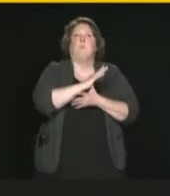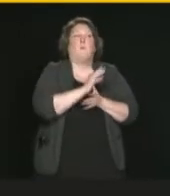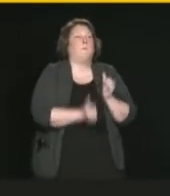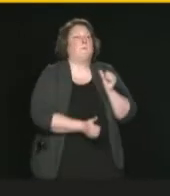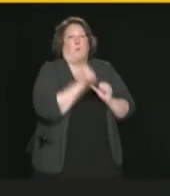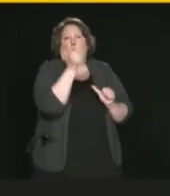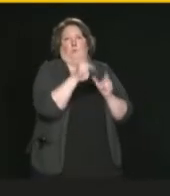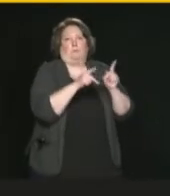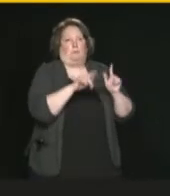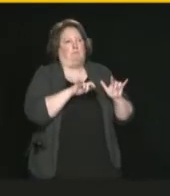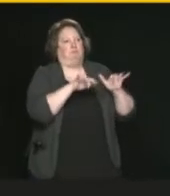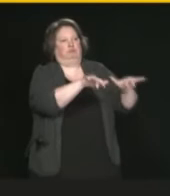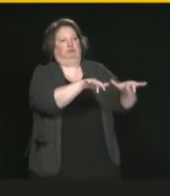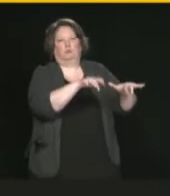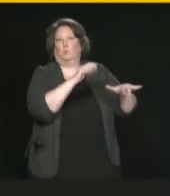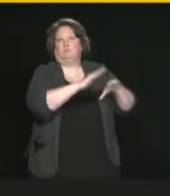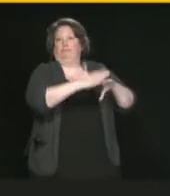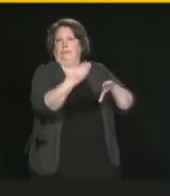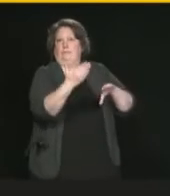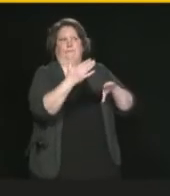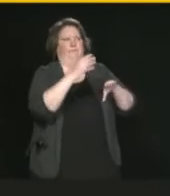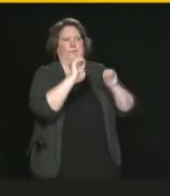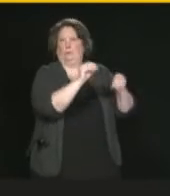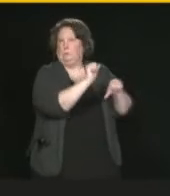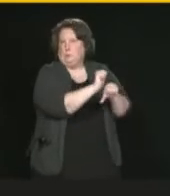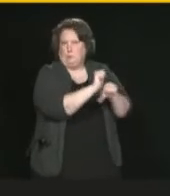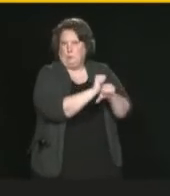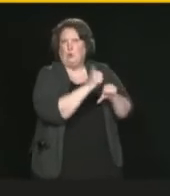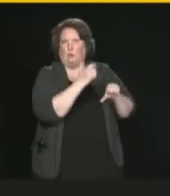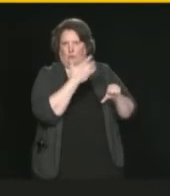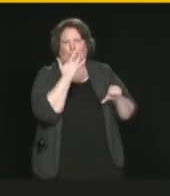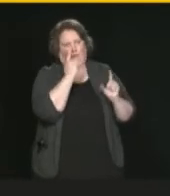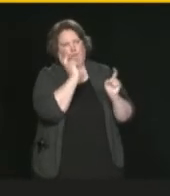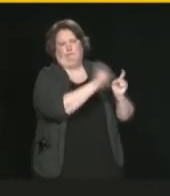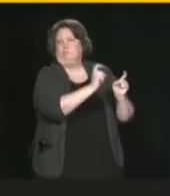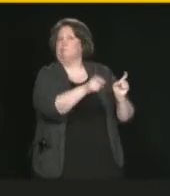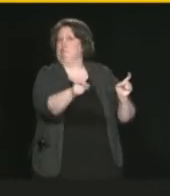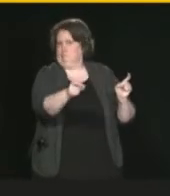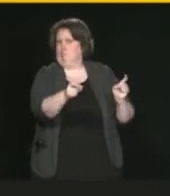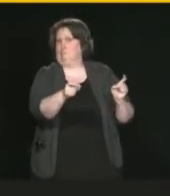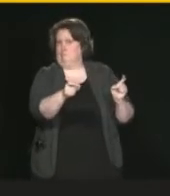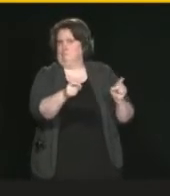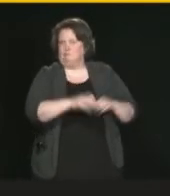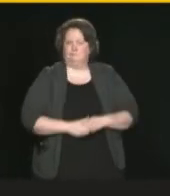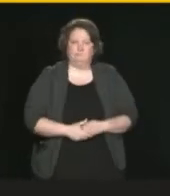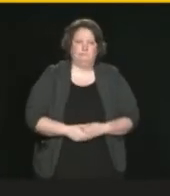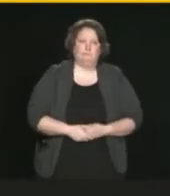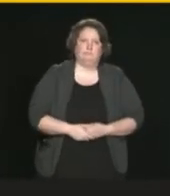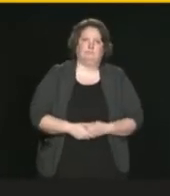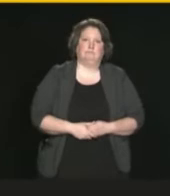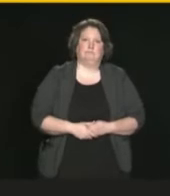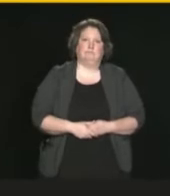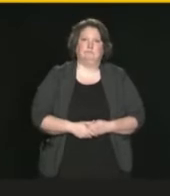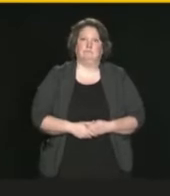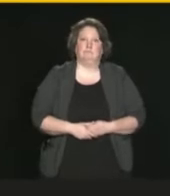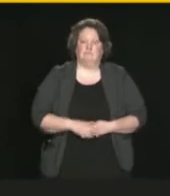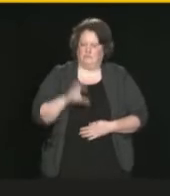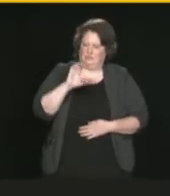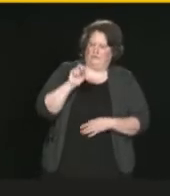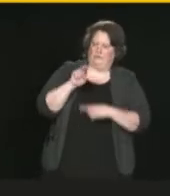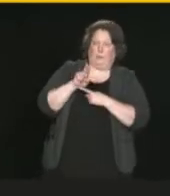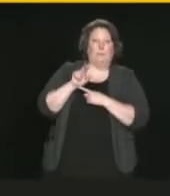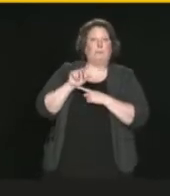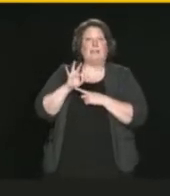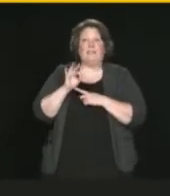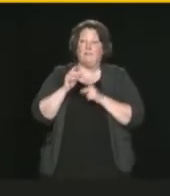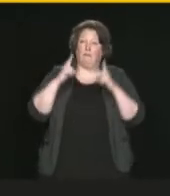possible. If we had made things too complicated in terms of